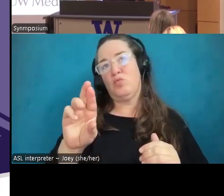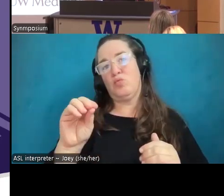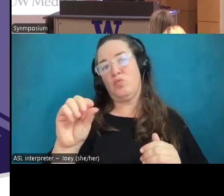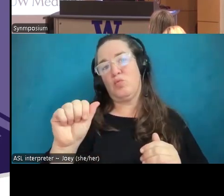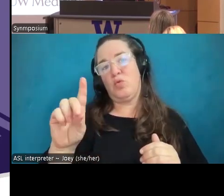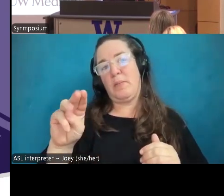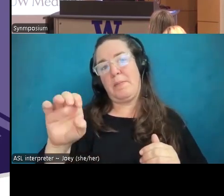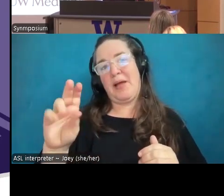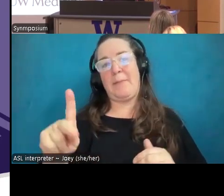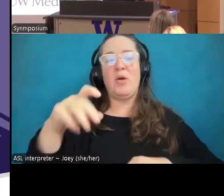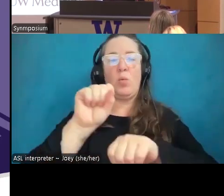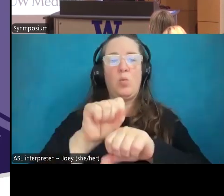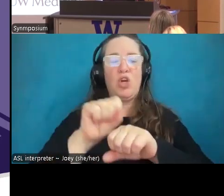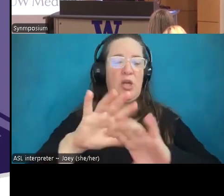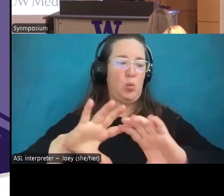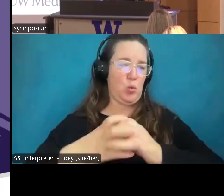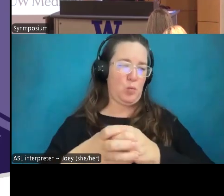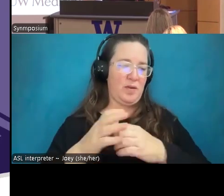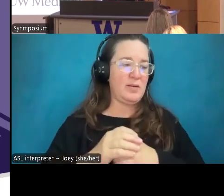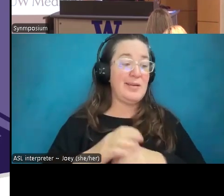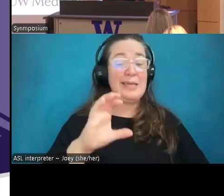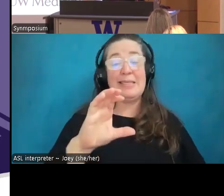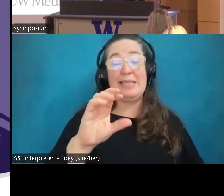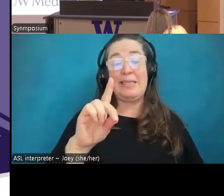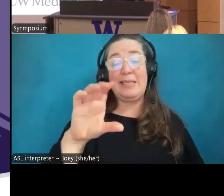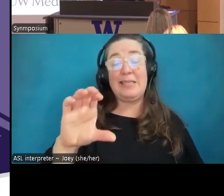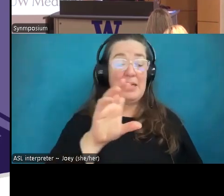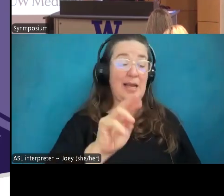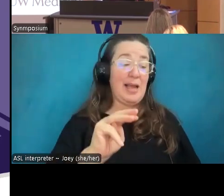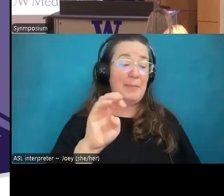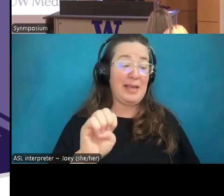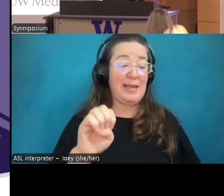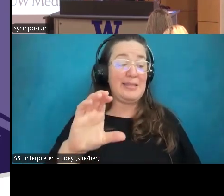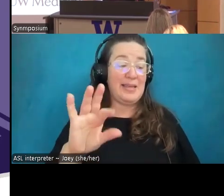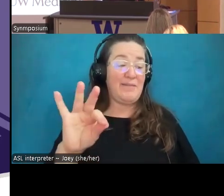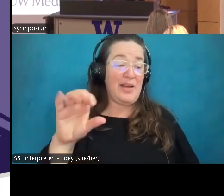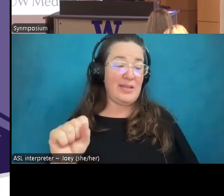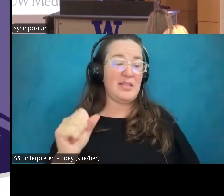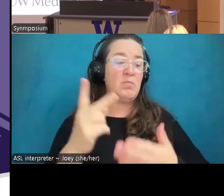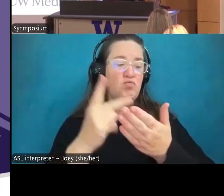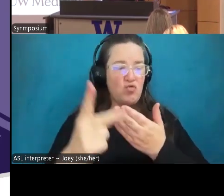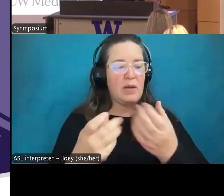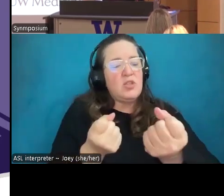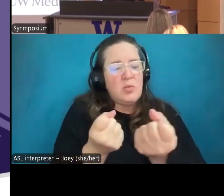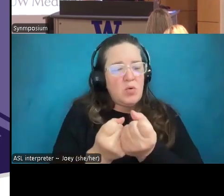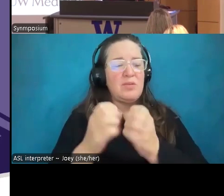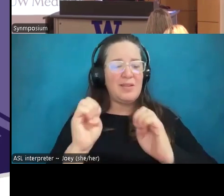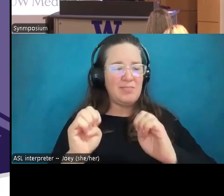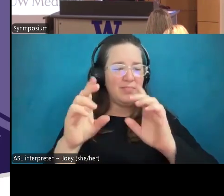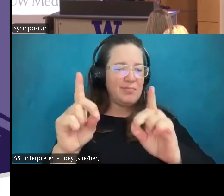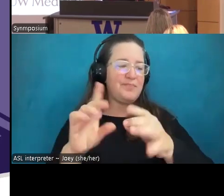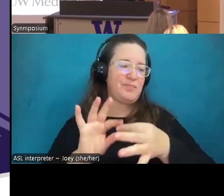CDC's MECFS program supports education about MECFS, chronic fatigue, through its websites and